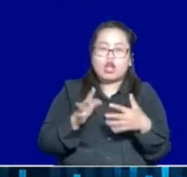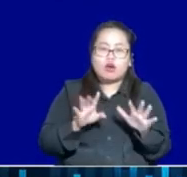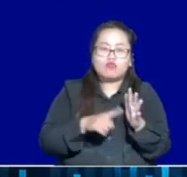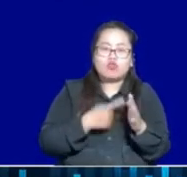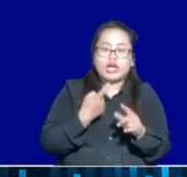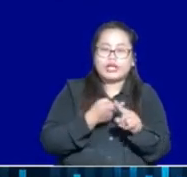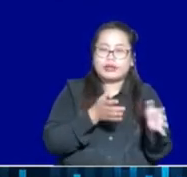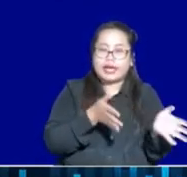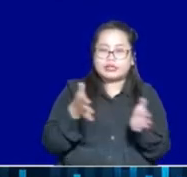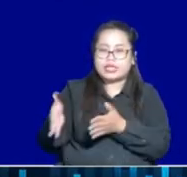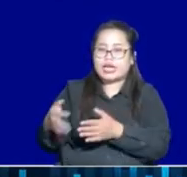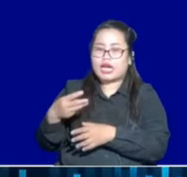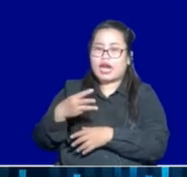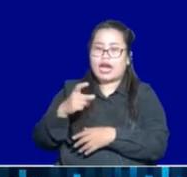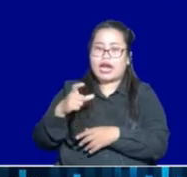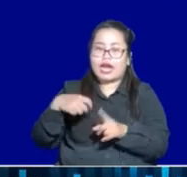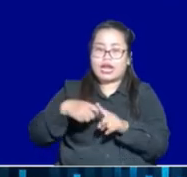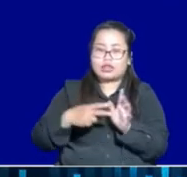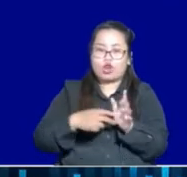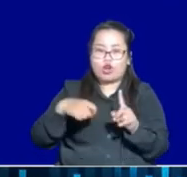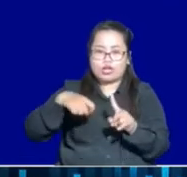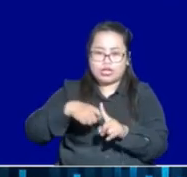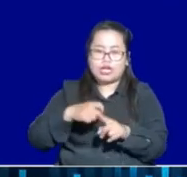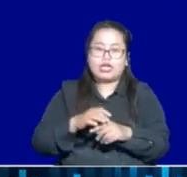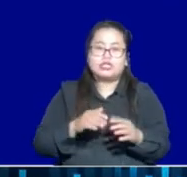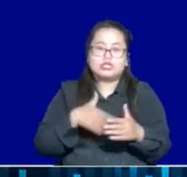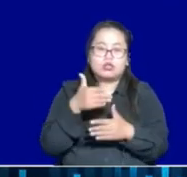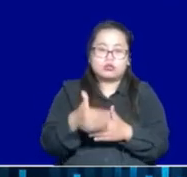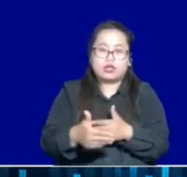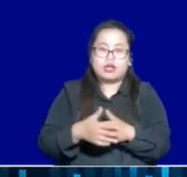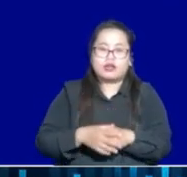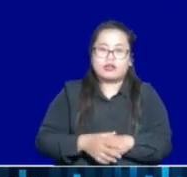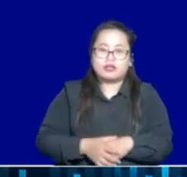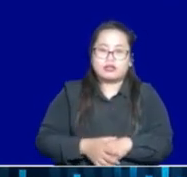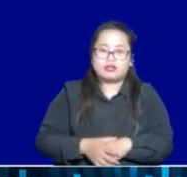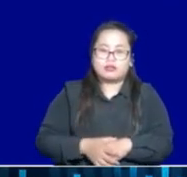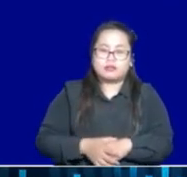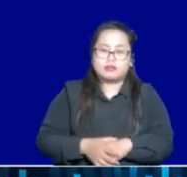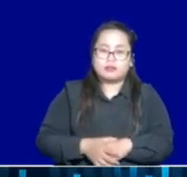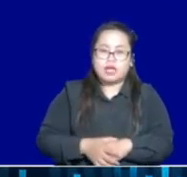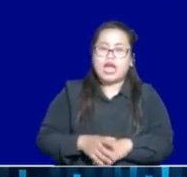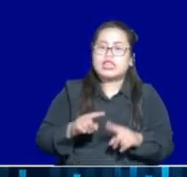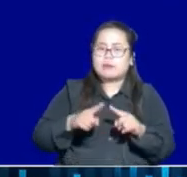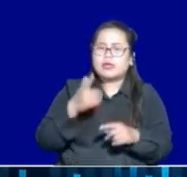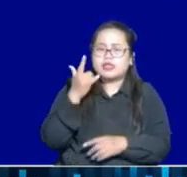electronics as high relative to its presence in garments.